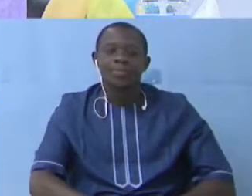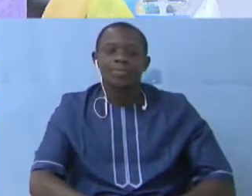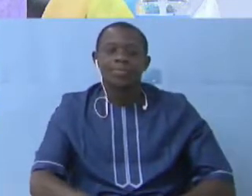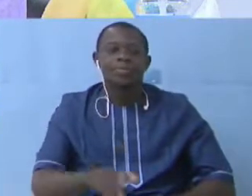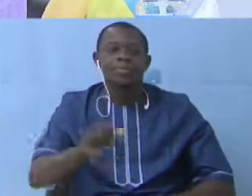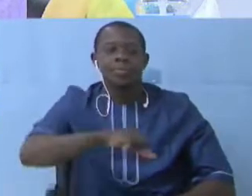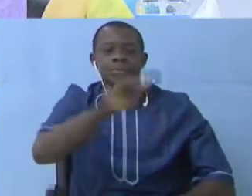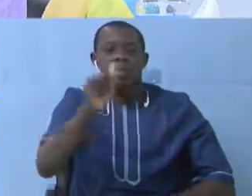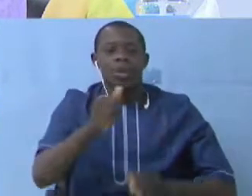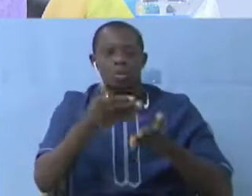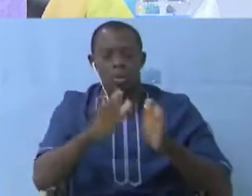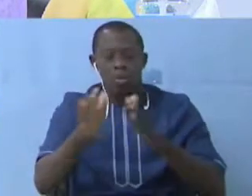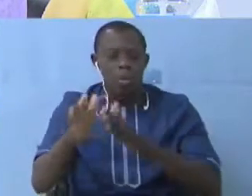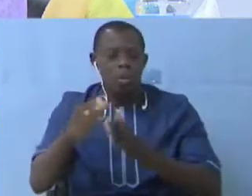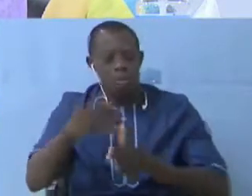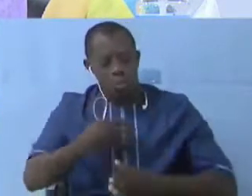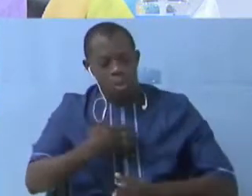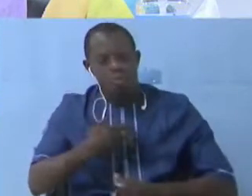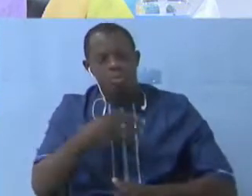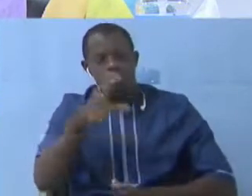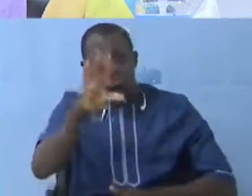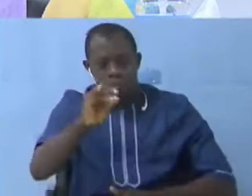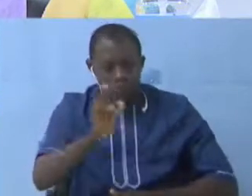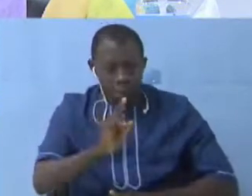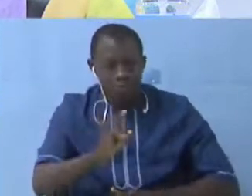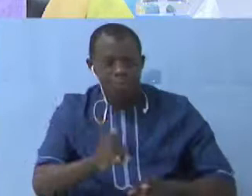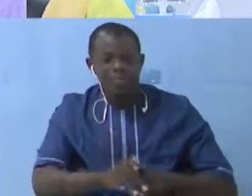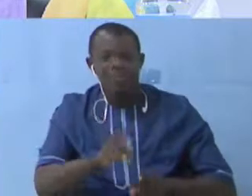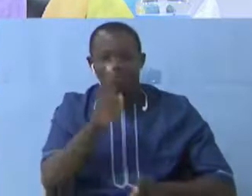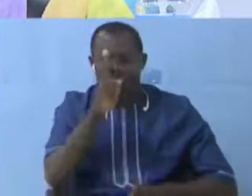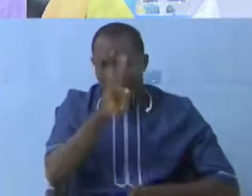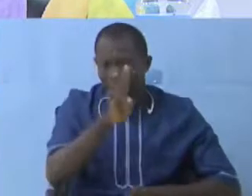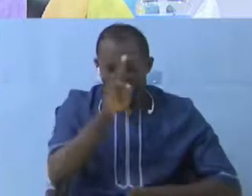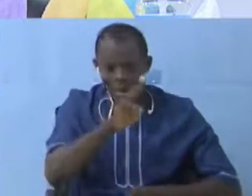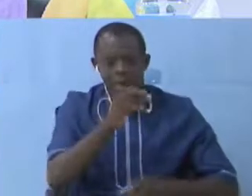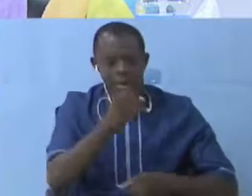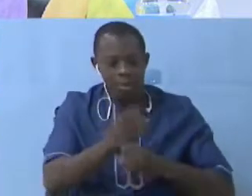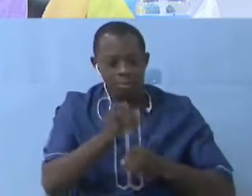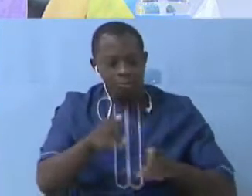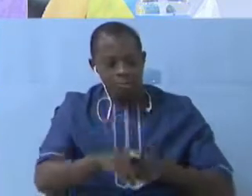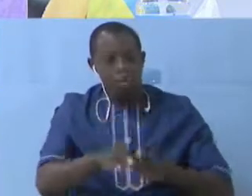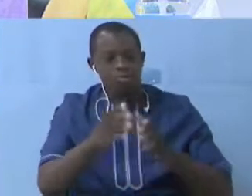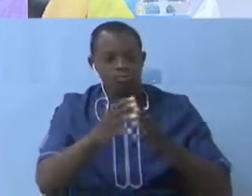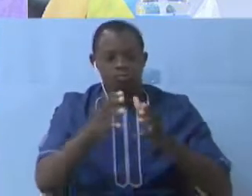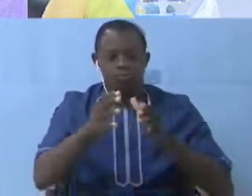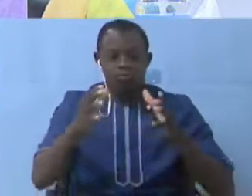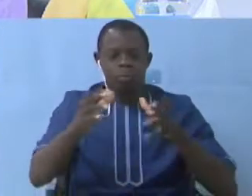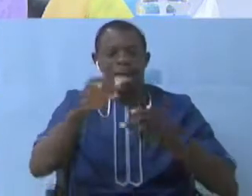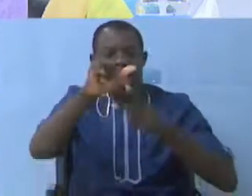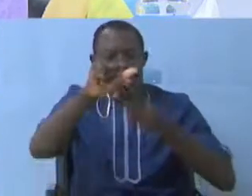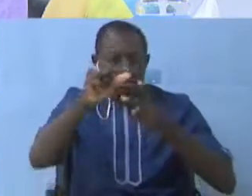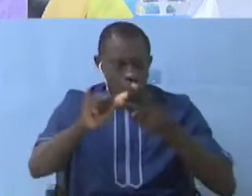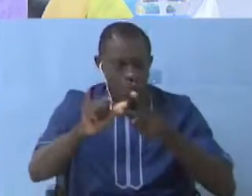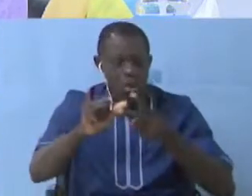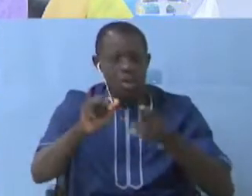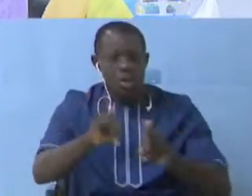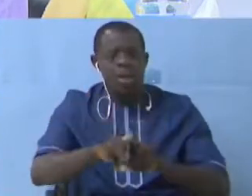And the process was really to try and expand Article 9 of the Charter.